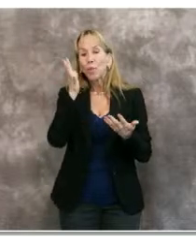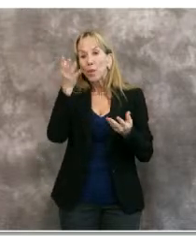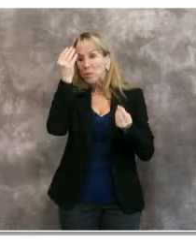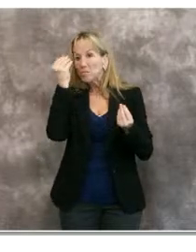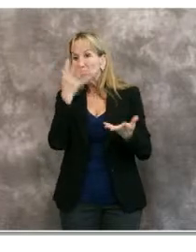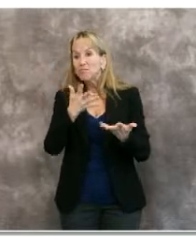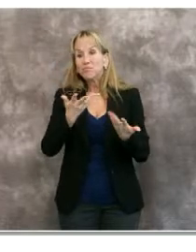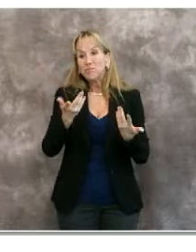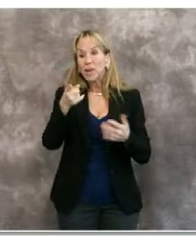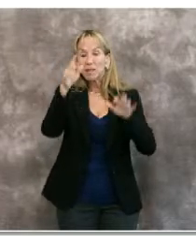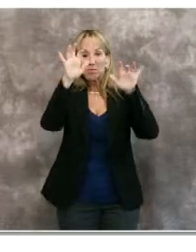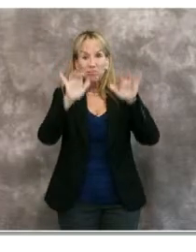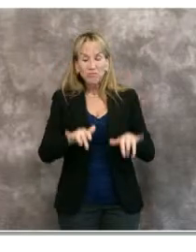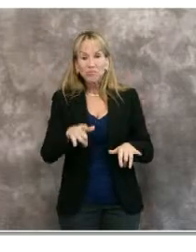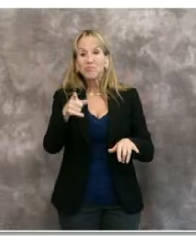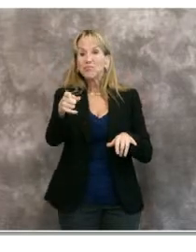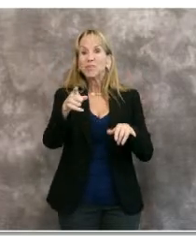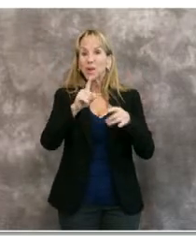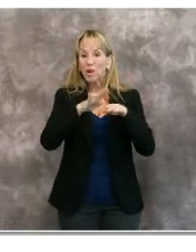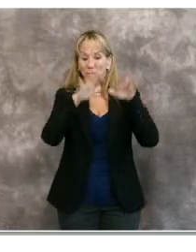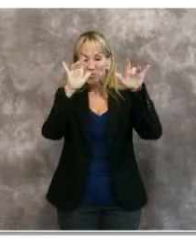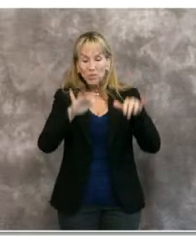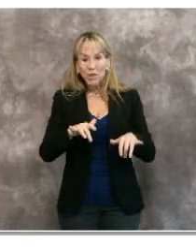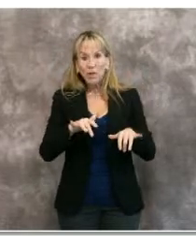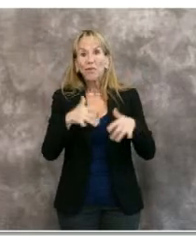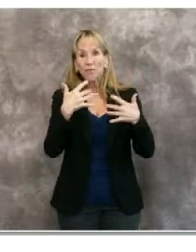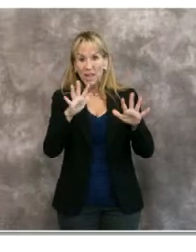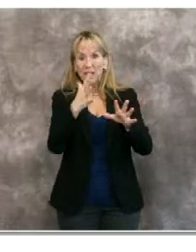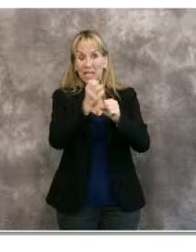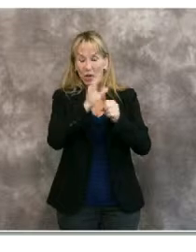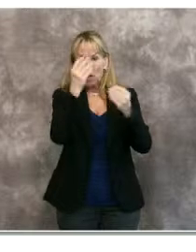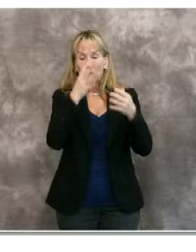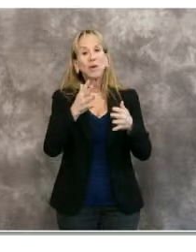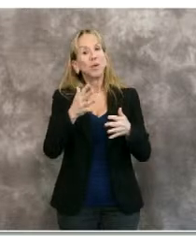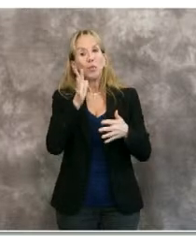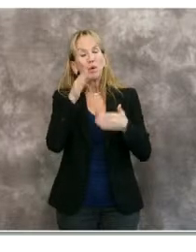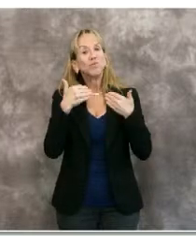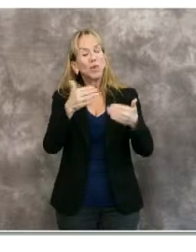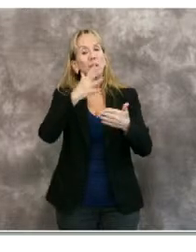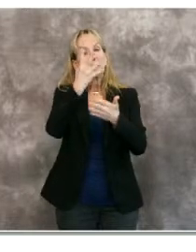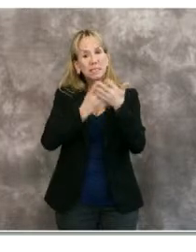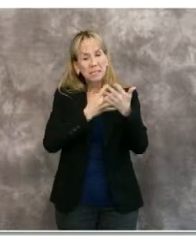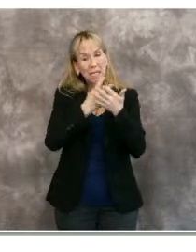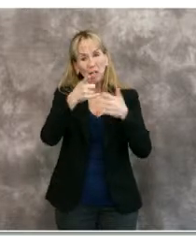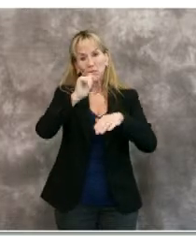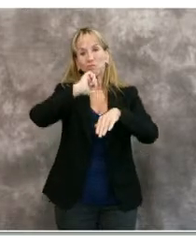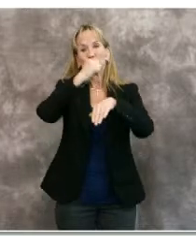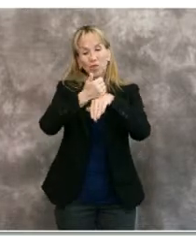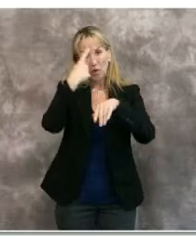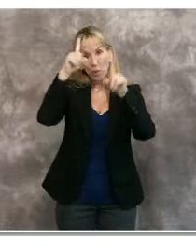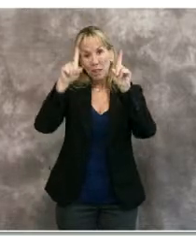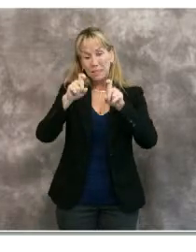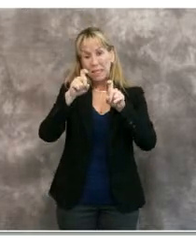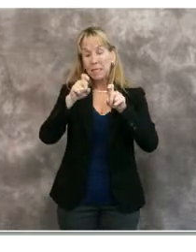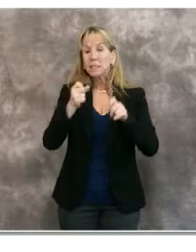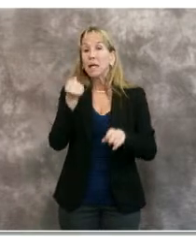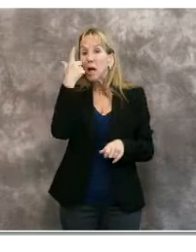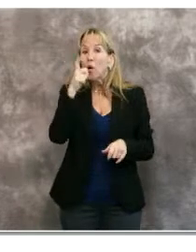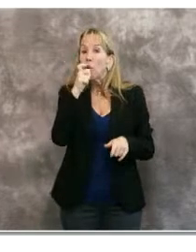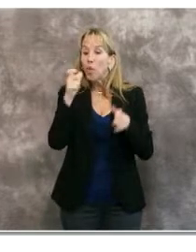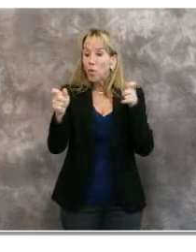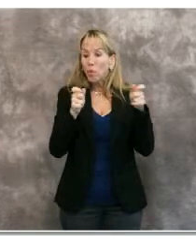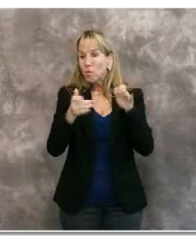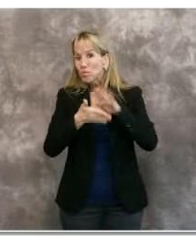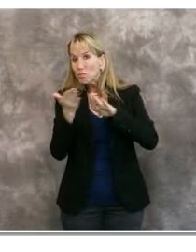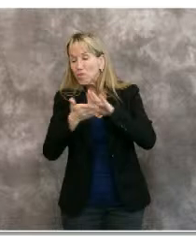your information and schedule you for a test. These are for the ones we do through the county. Some locations are run by the state, and if you